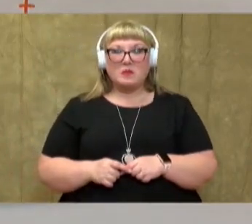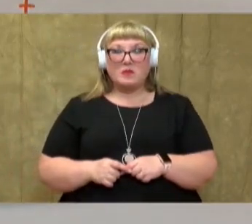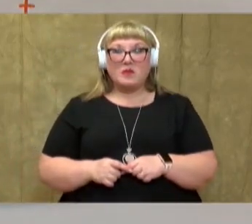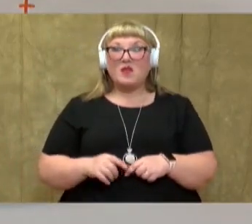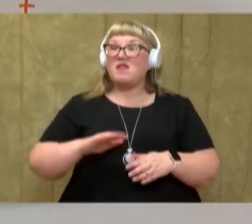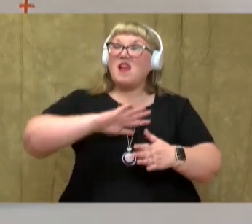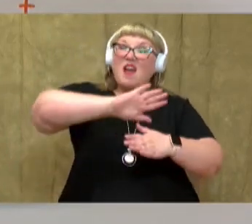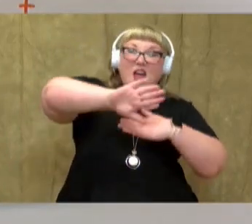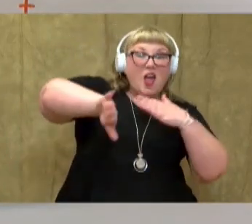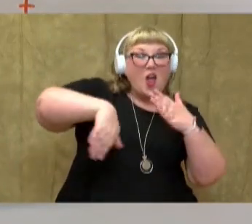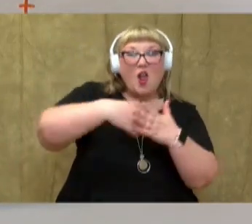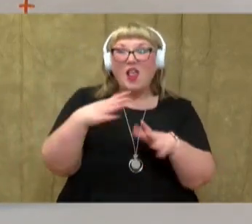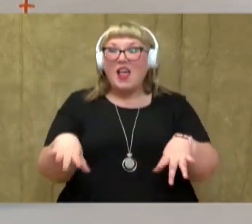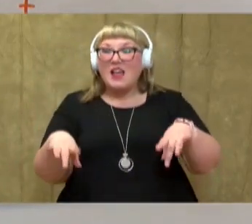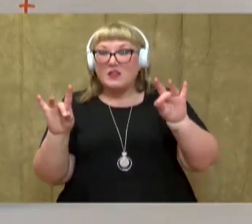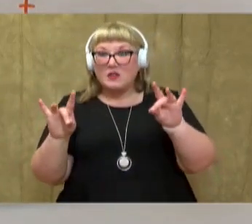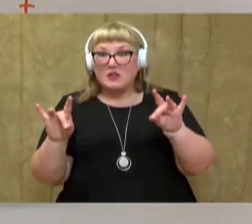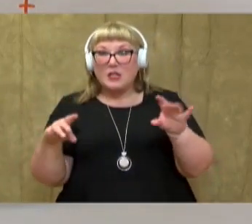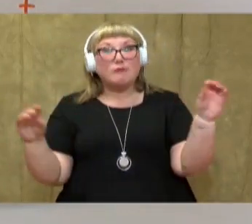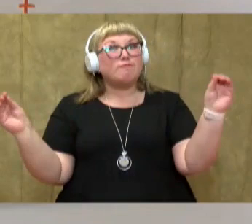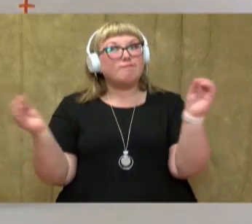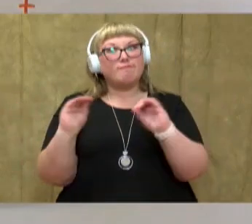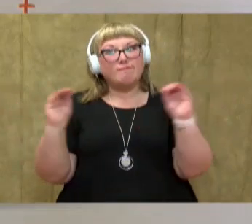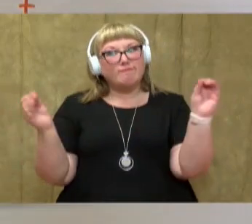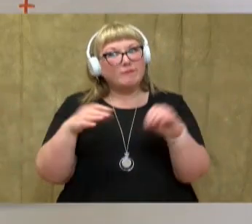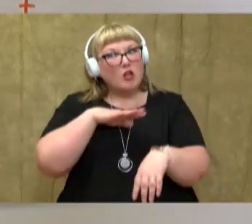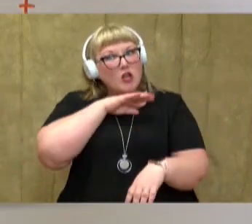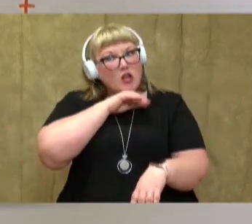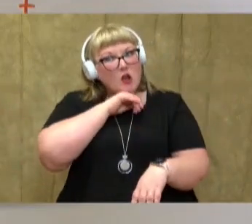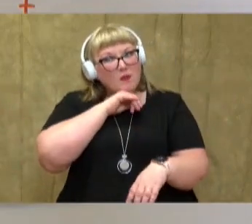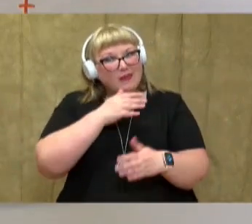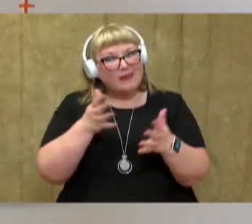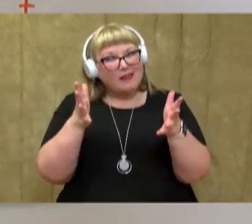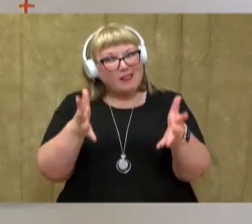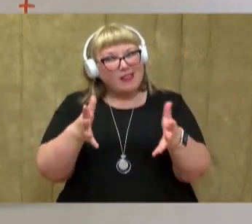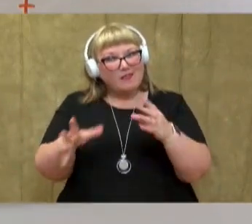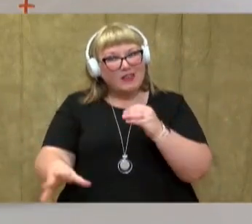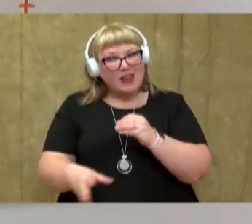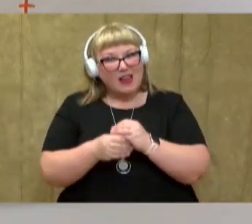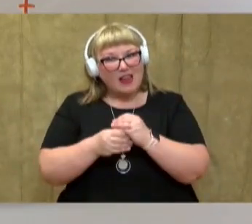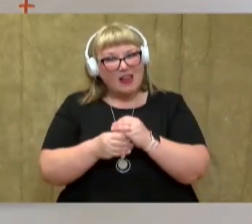So they're all adopted. No pigs left to add.